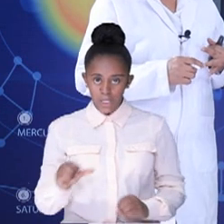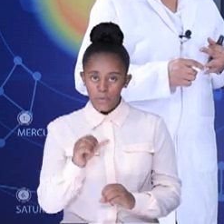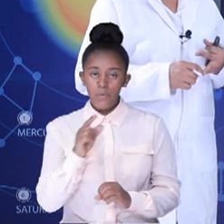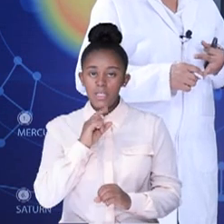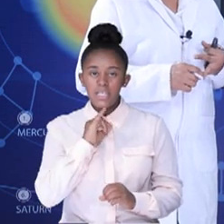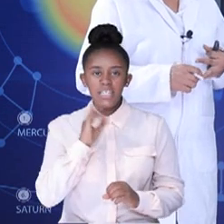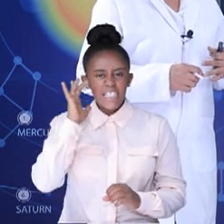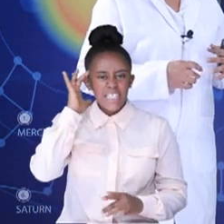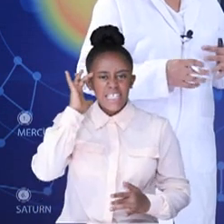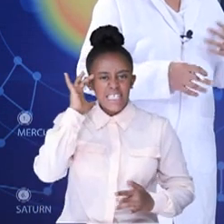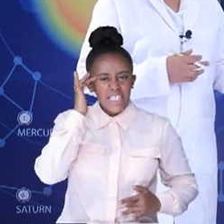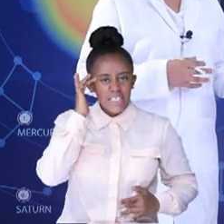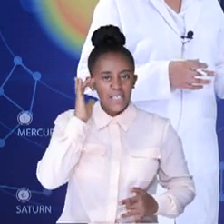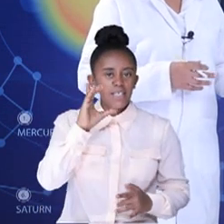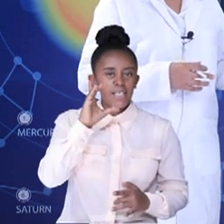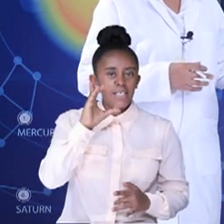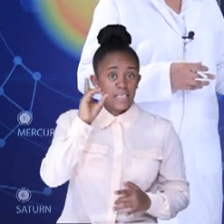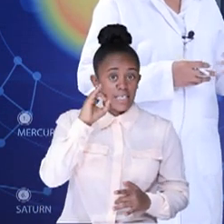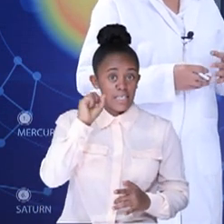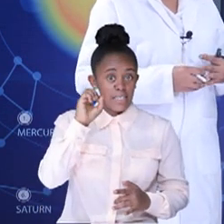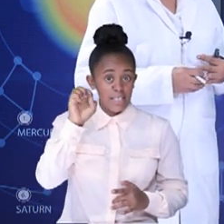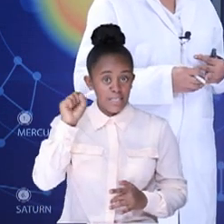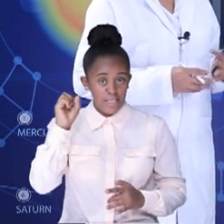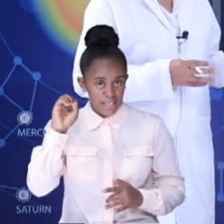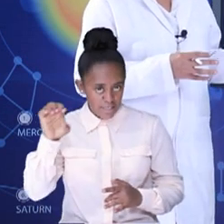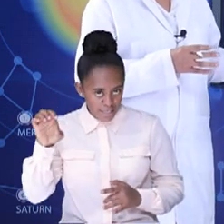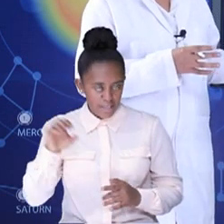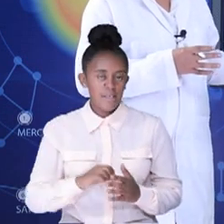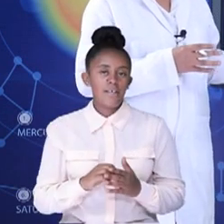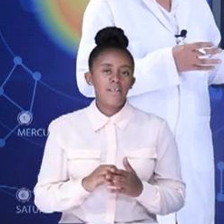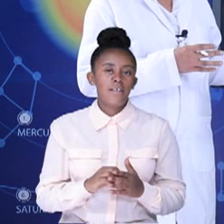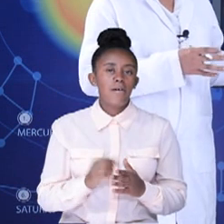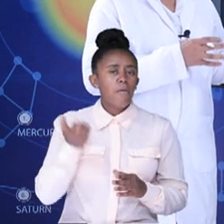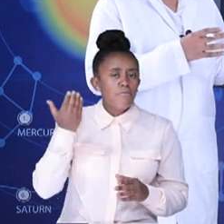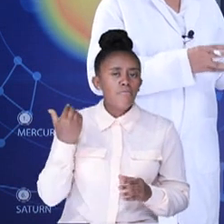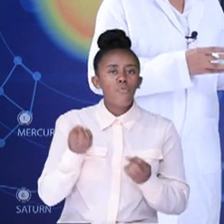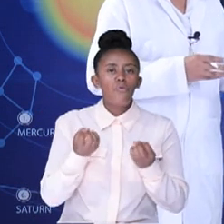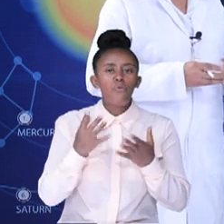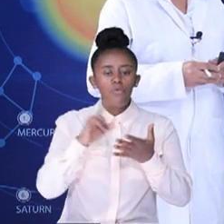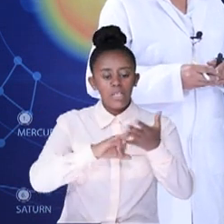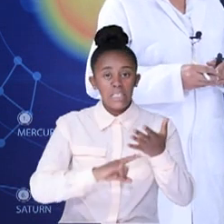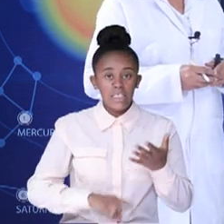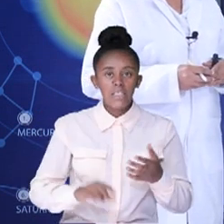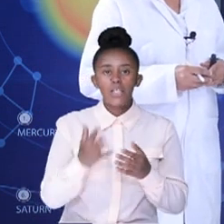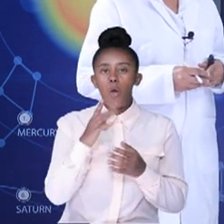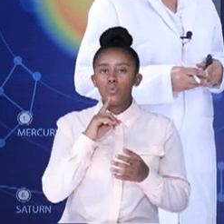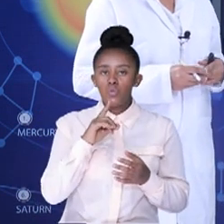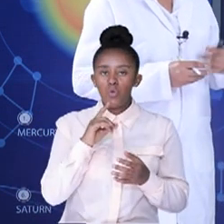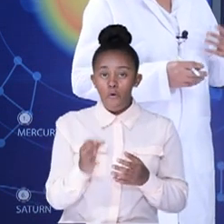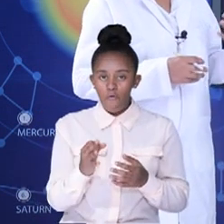is disease. As we have seen in our previous lesson, we have listed types of